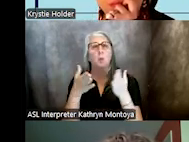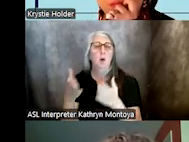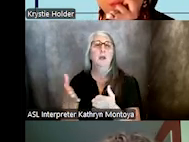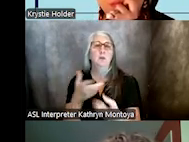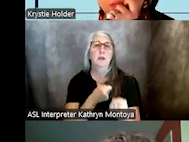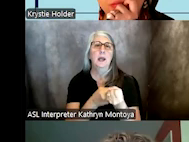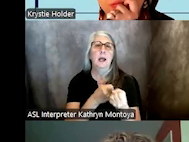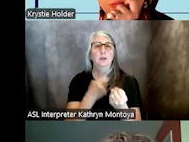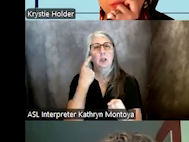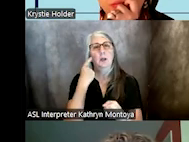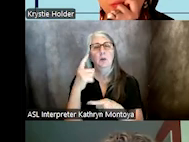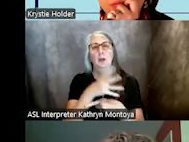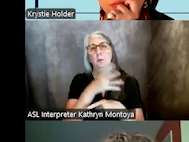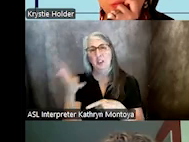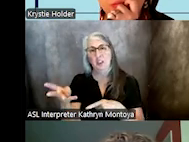LGBTQ people.